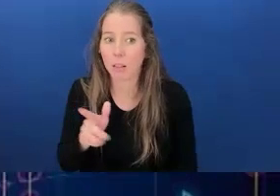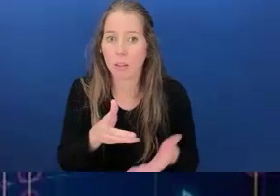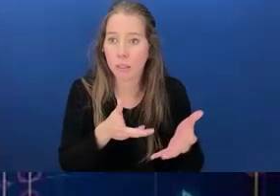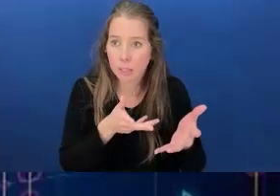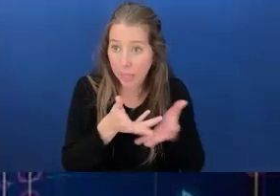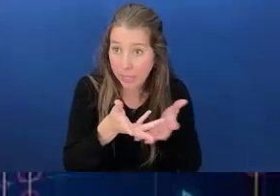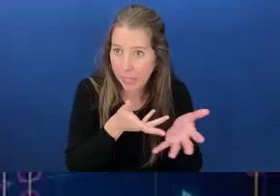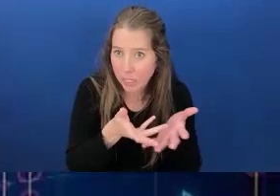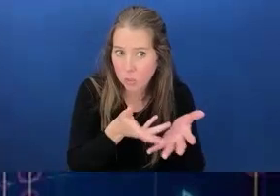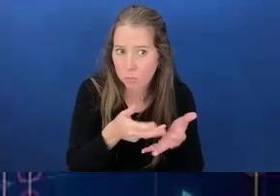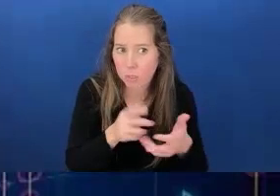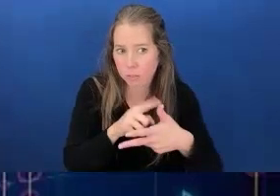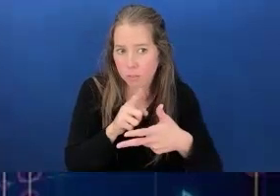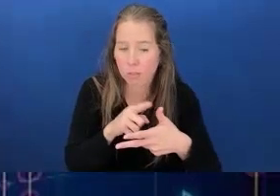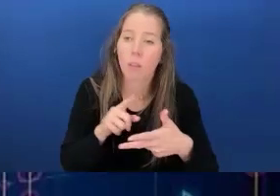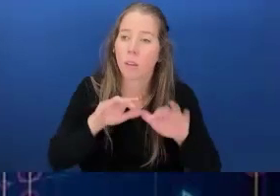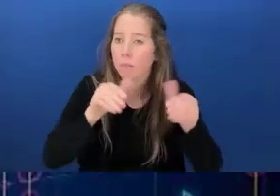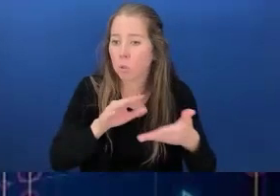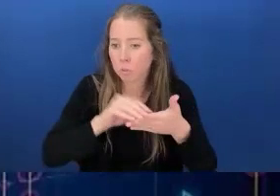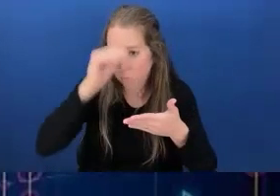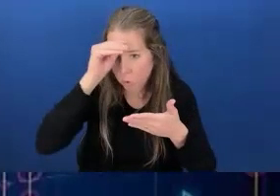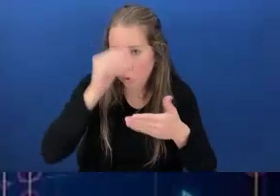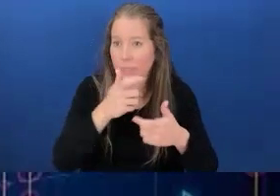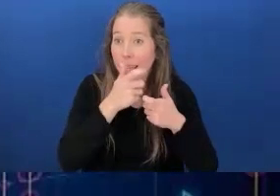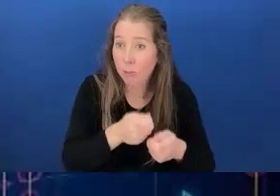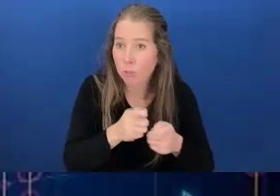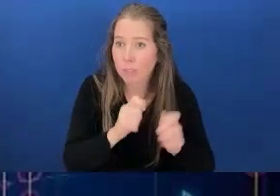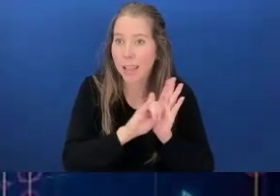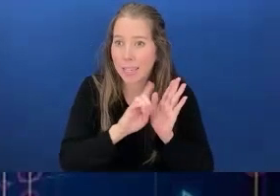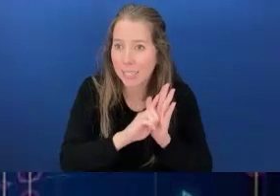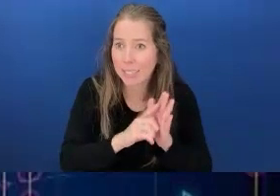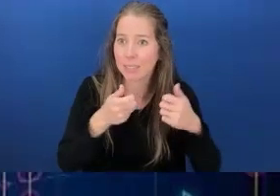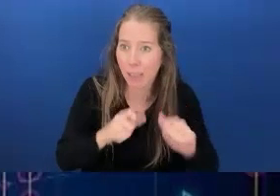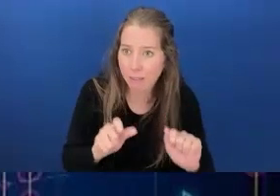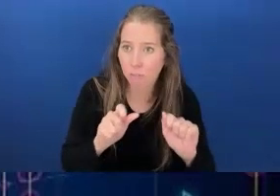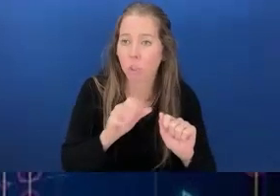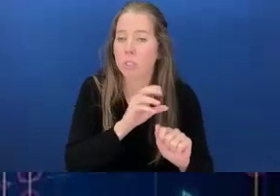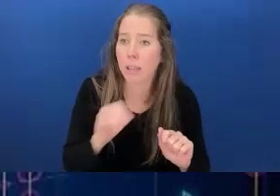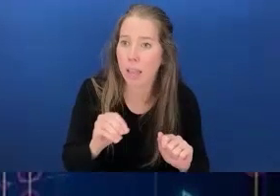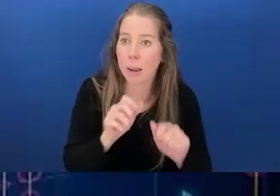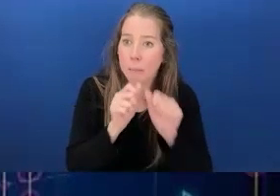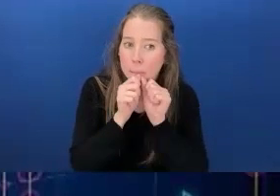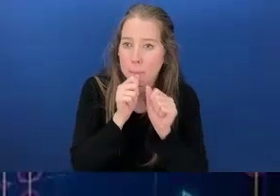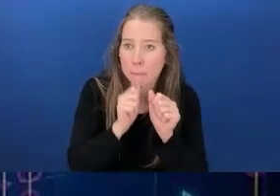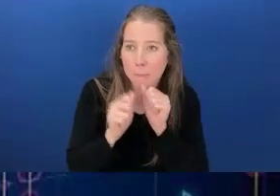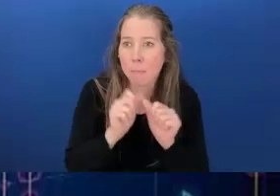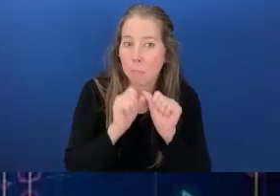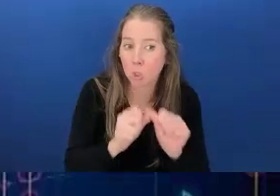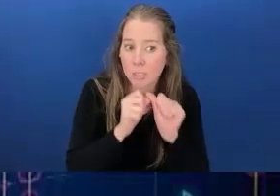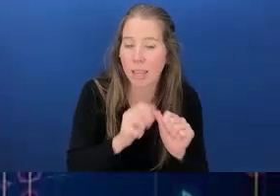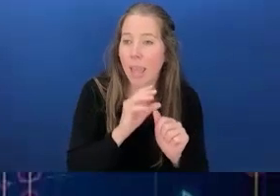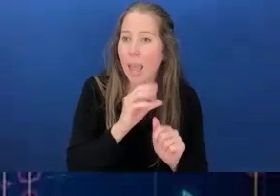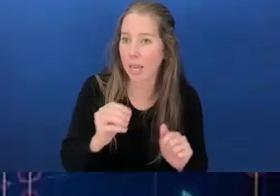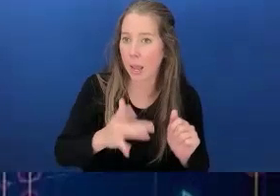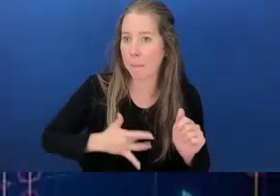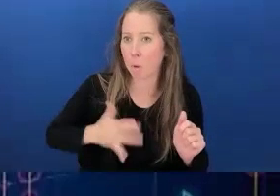Engagement, which focuses on learners' interests, identities, effort, and persistence and emotional